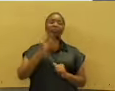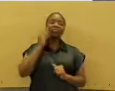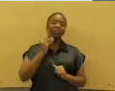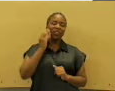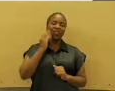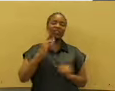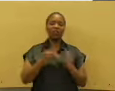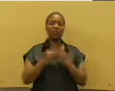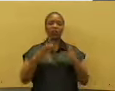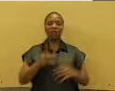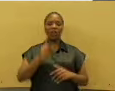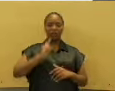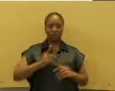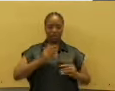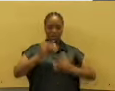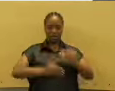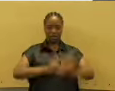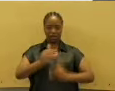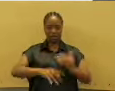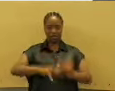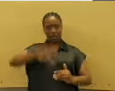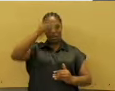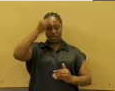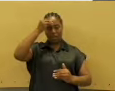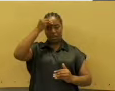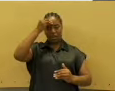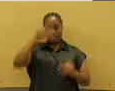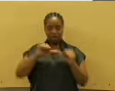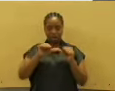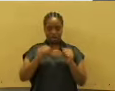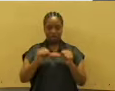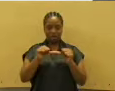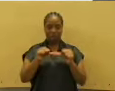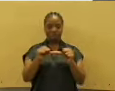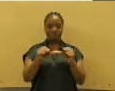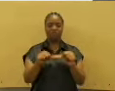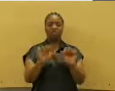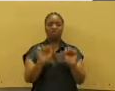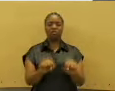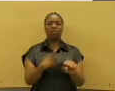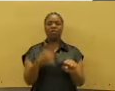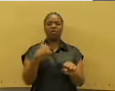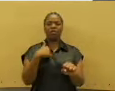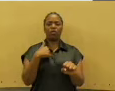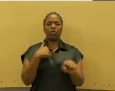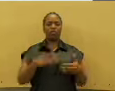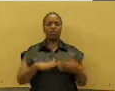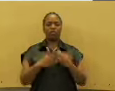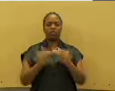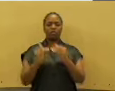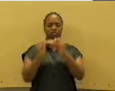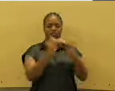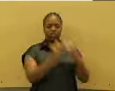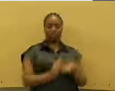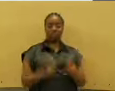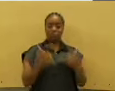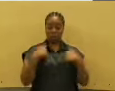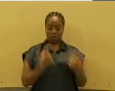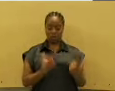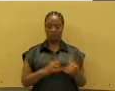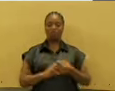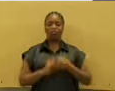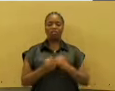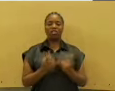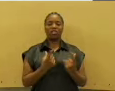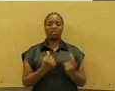students should be taken as a learning ground to continuously improve on as many aspects that lead to a just and equitable society. And that's what we were trying to do with the